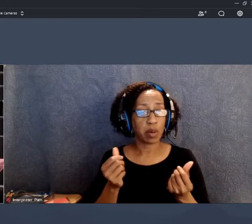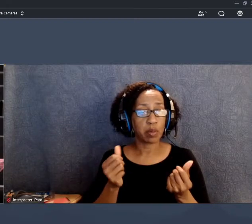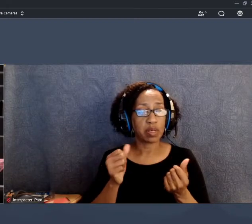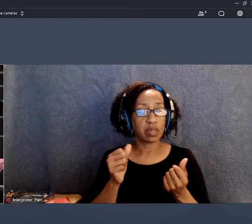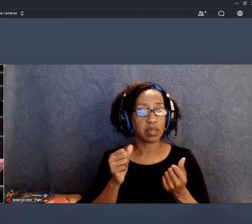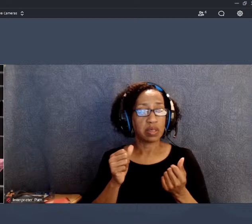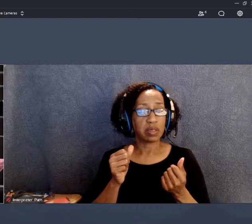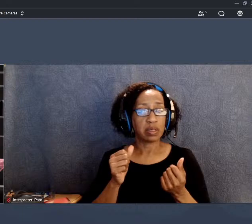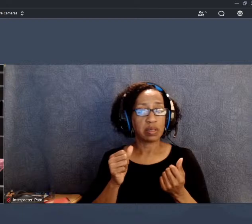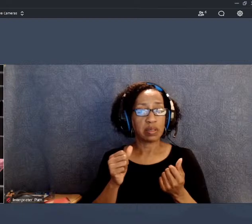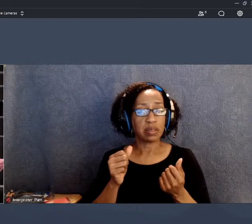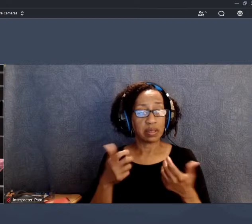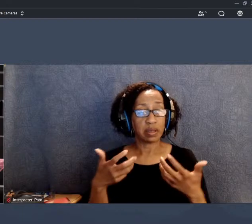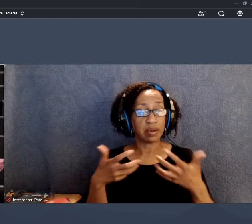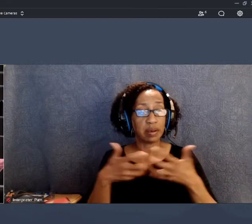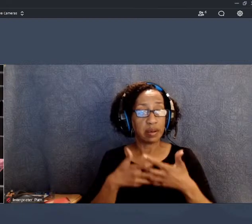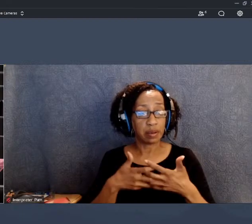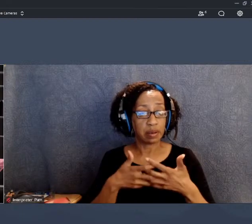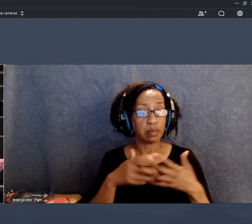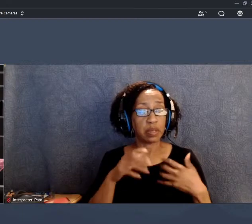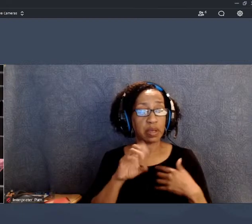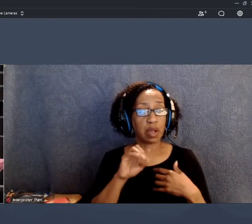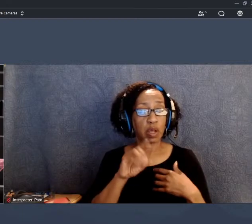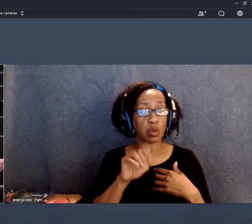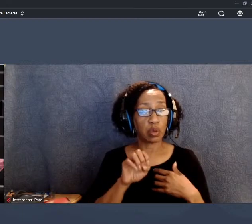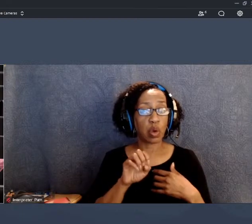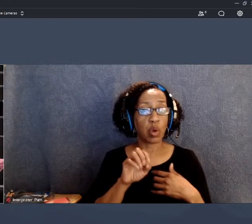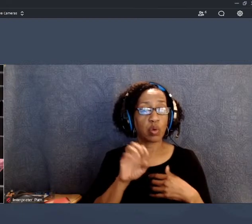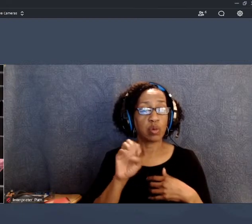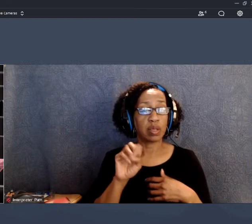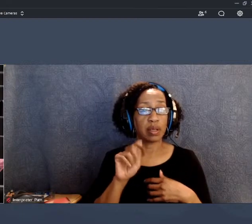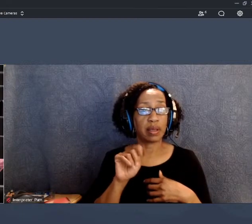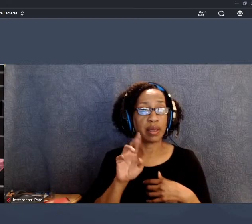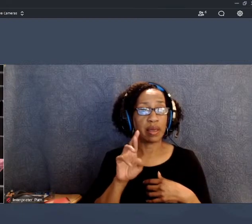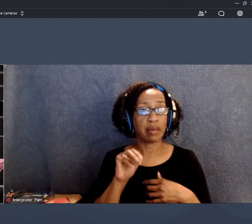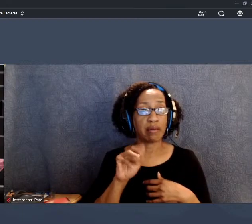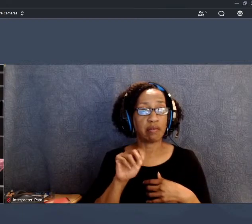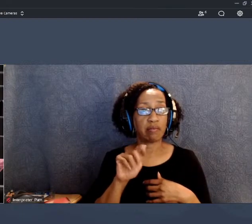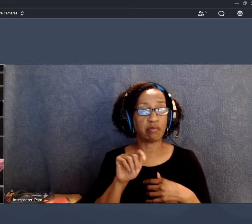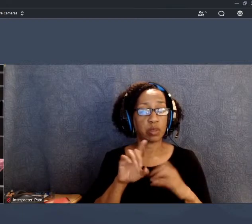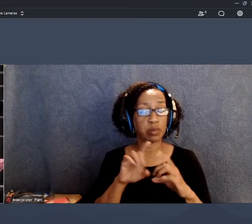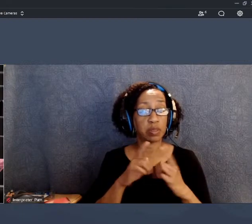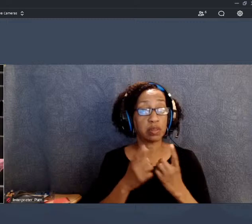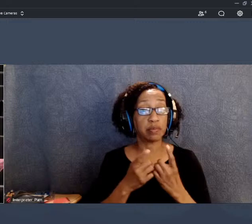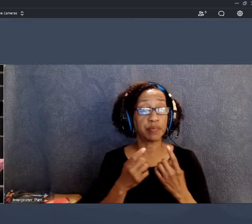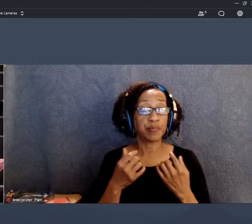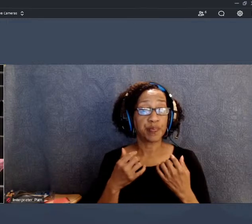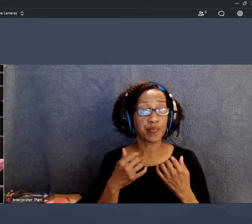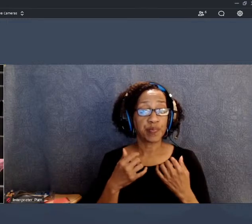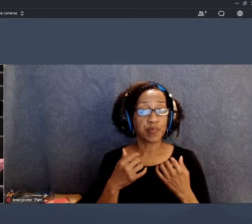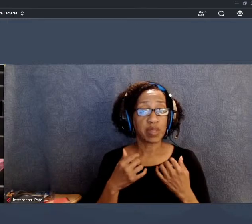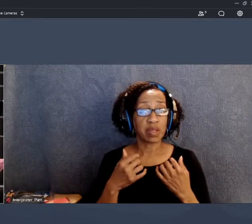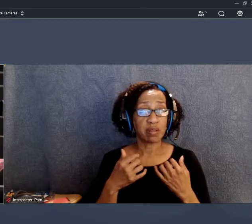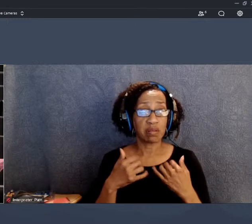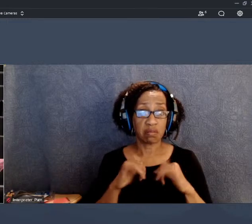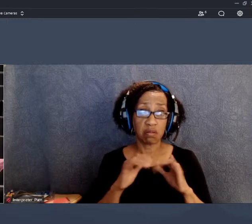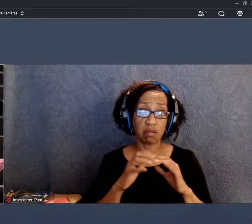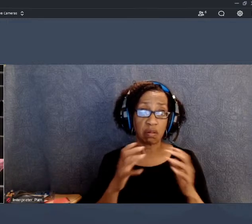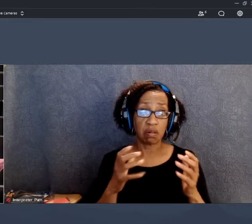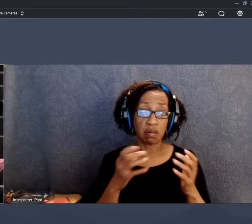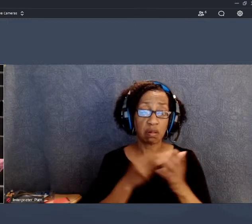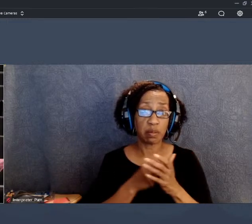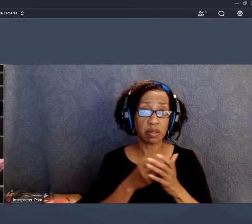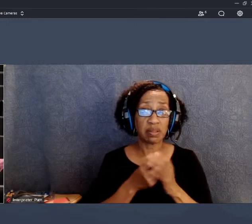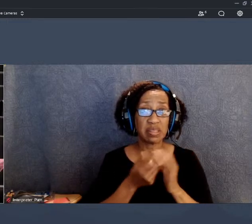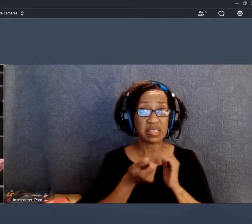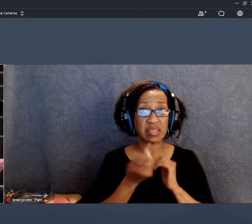in compliance with our code enforcement regular requirements. So from my understanding, there is still pretty significant amount of funding, and there are several years of it planned.